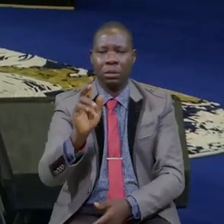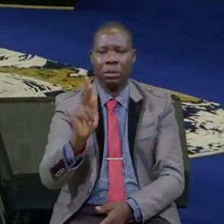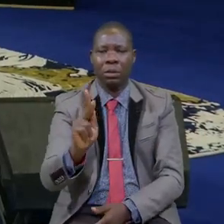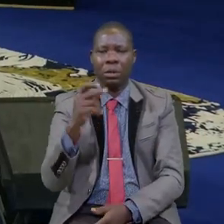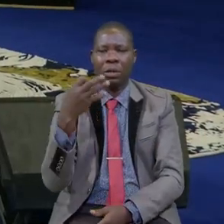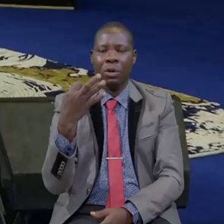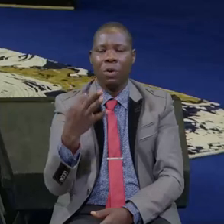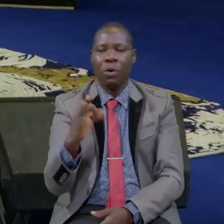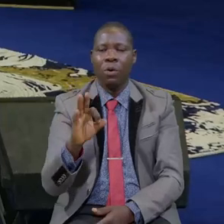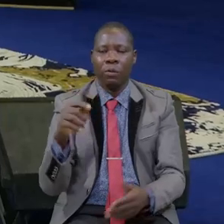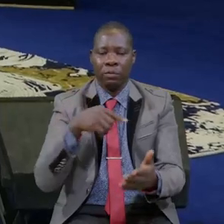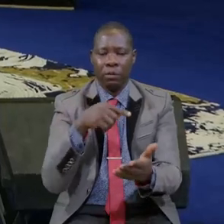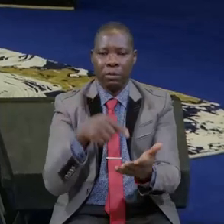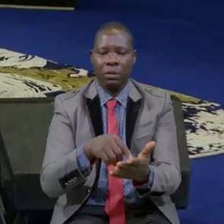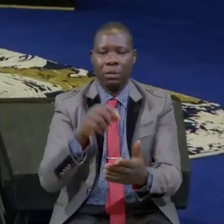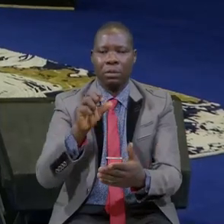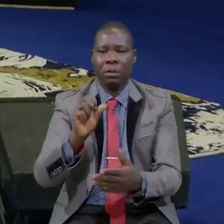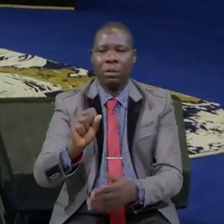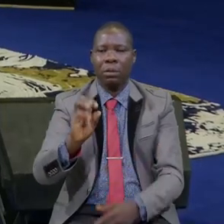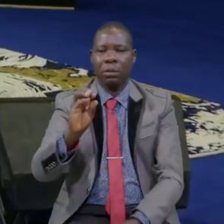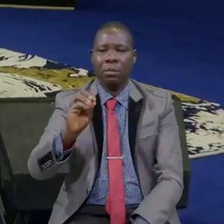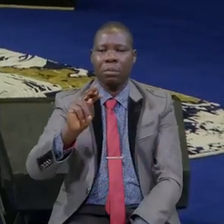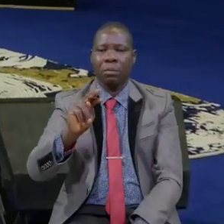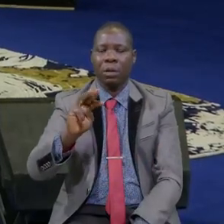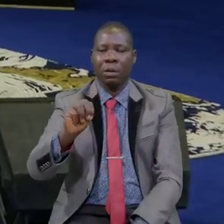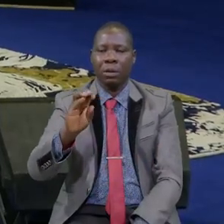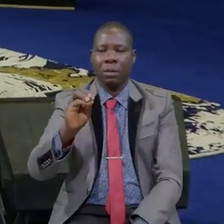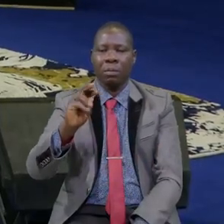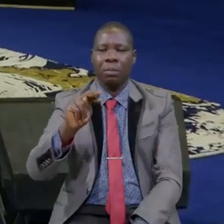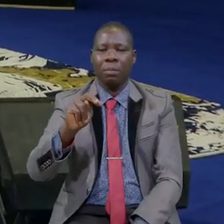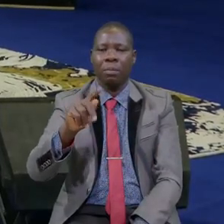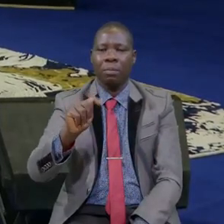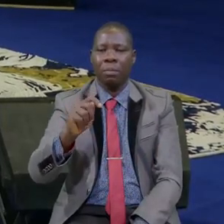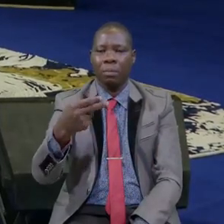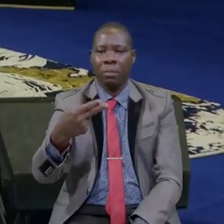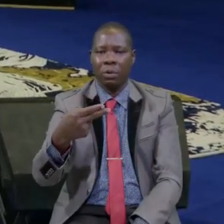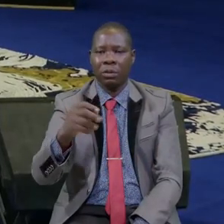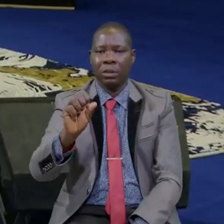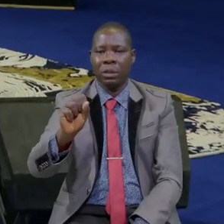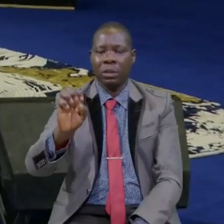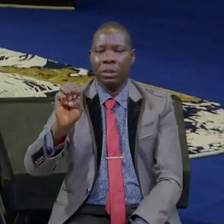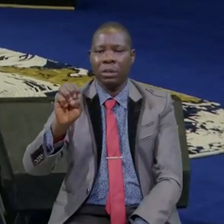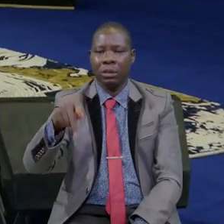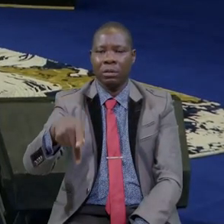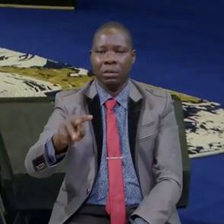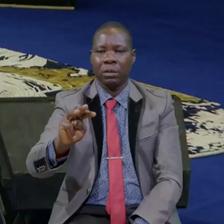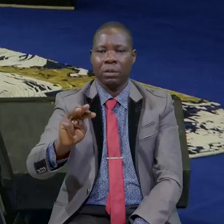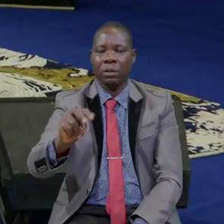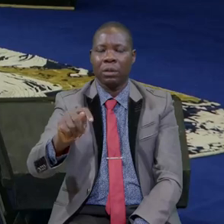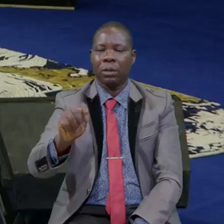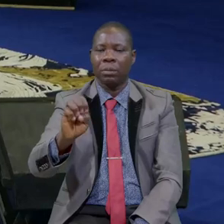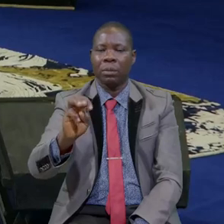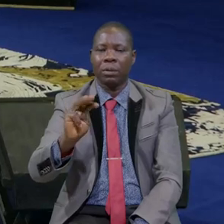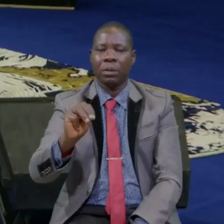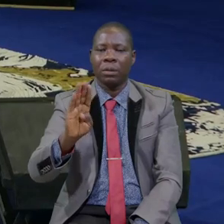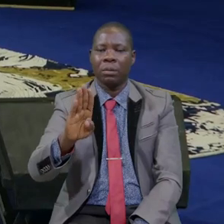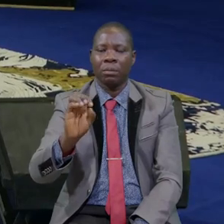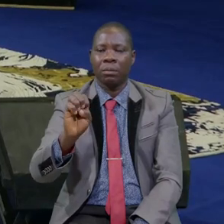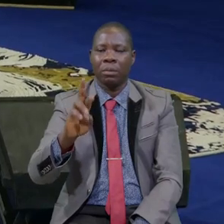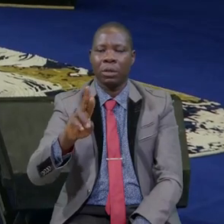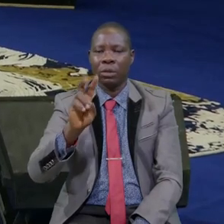this month September 2000 and join